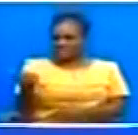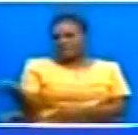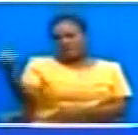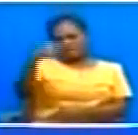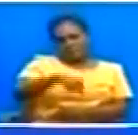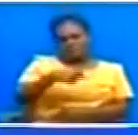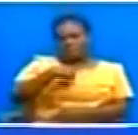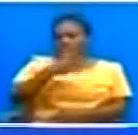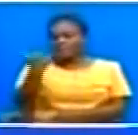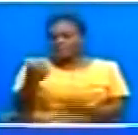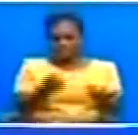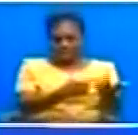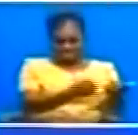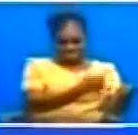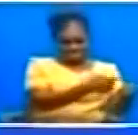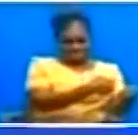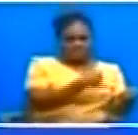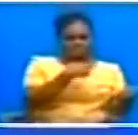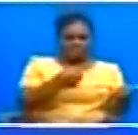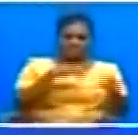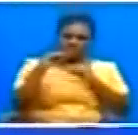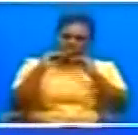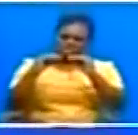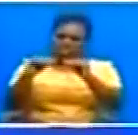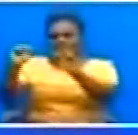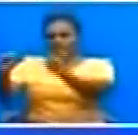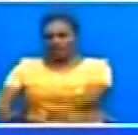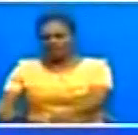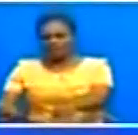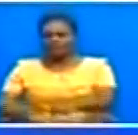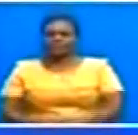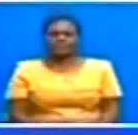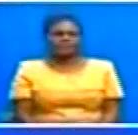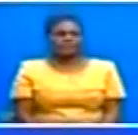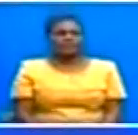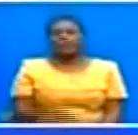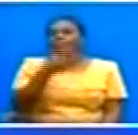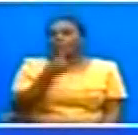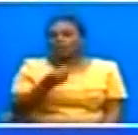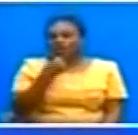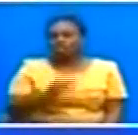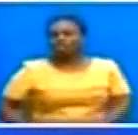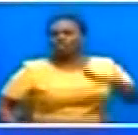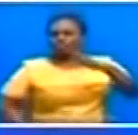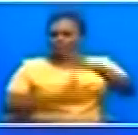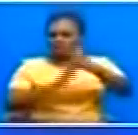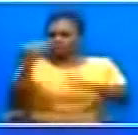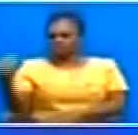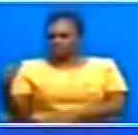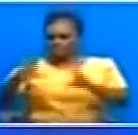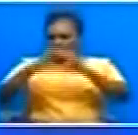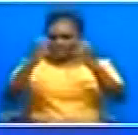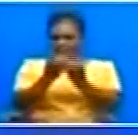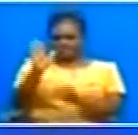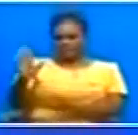ndani because I'm the best in mathematics. Tuweze kuexchange na mbili tatu. Vincent is among the top students in his